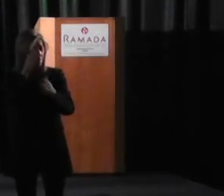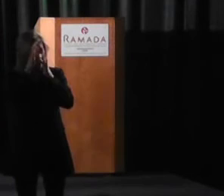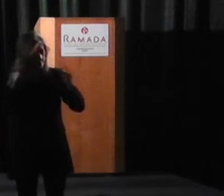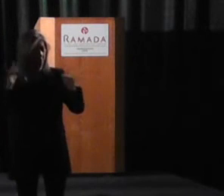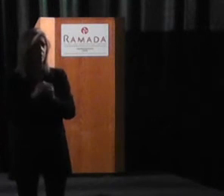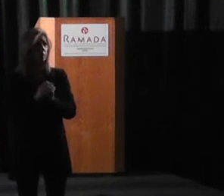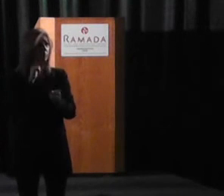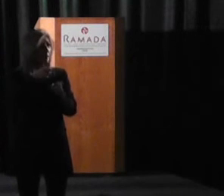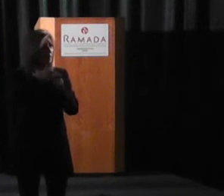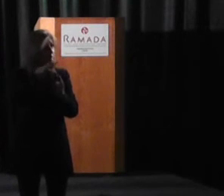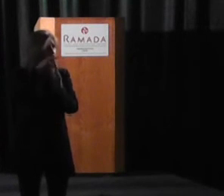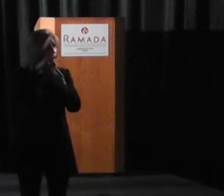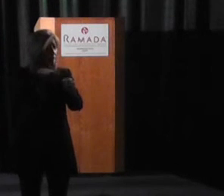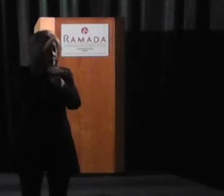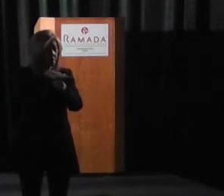community.